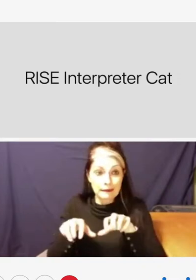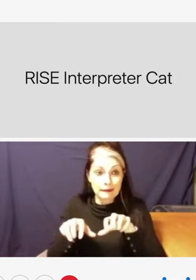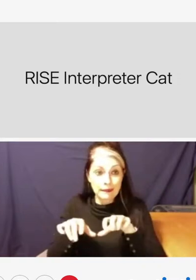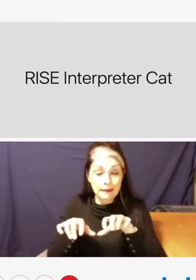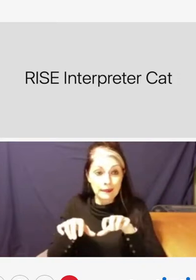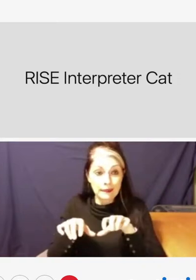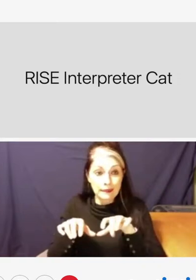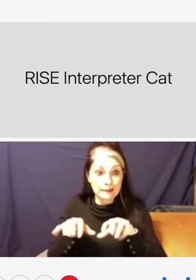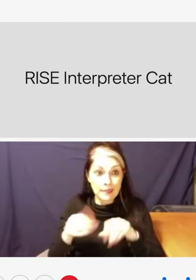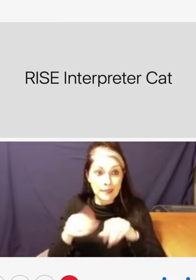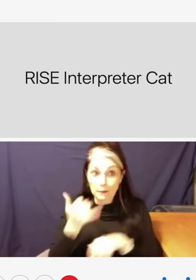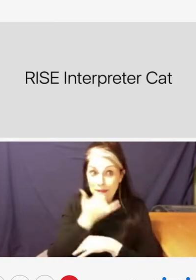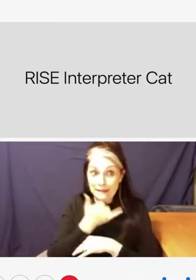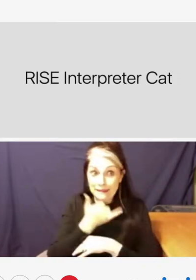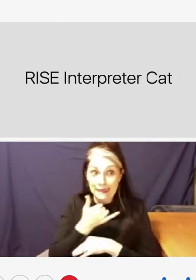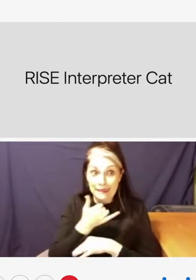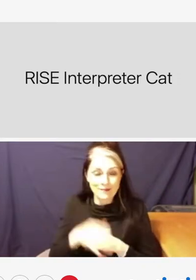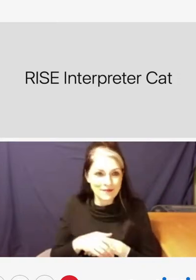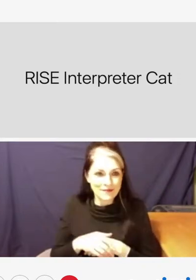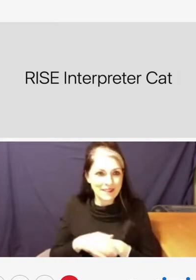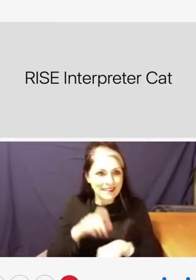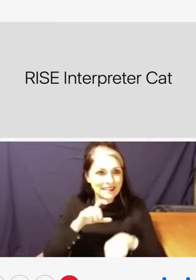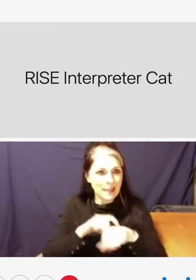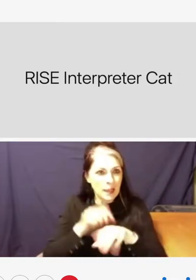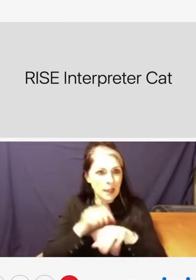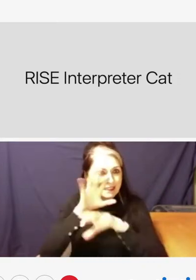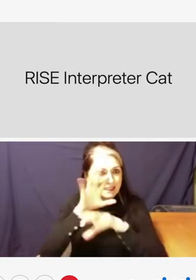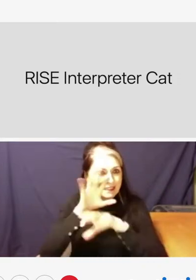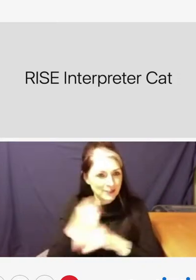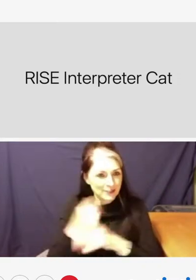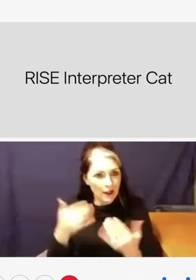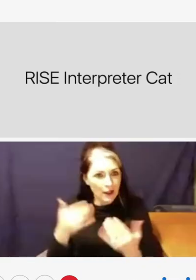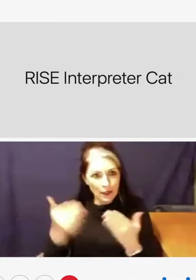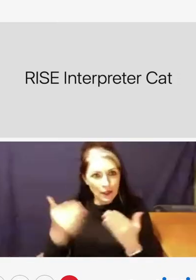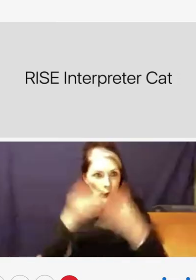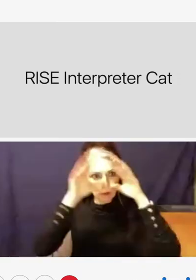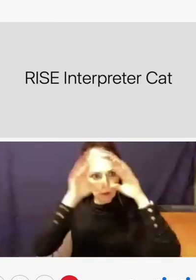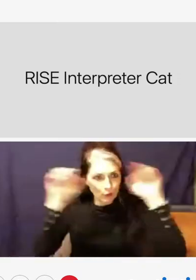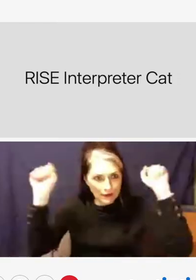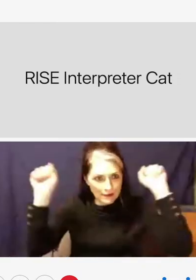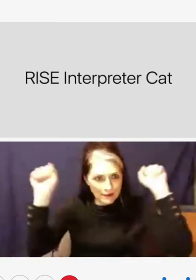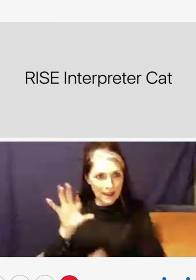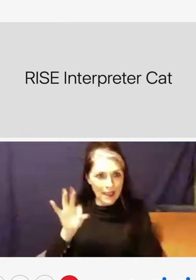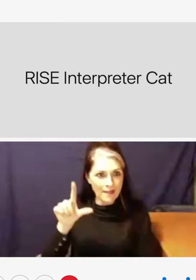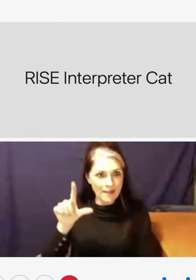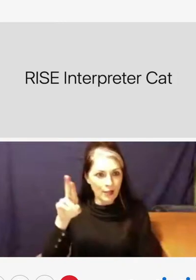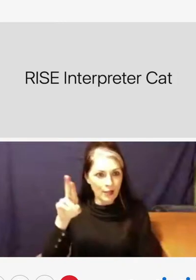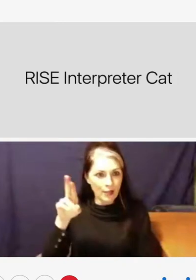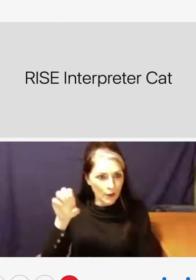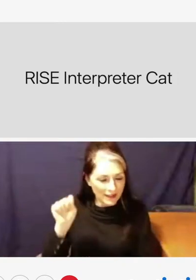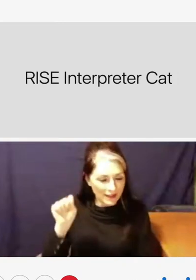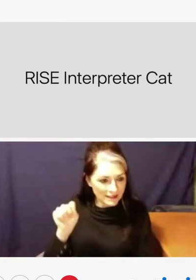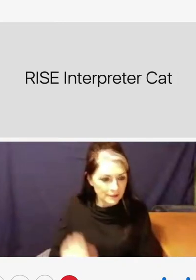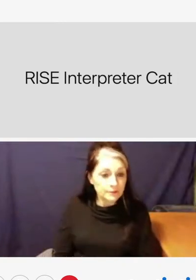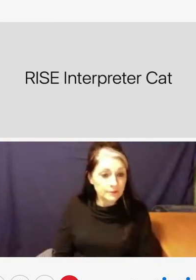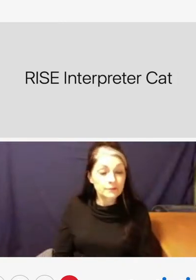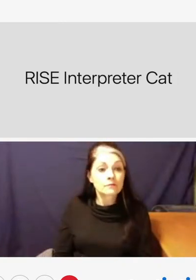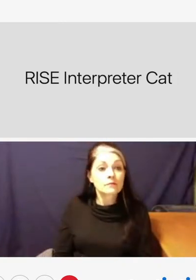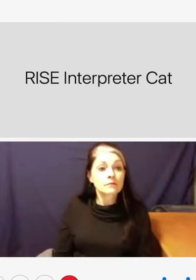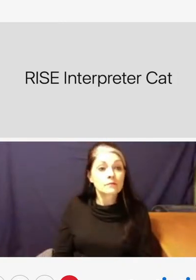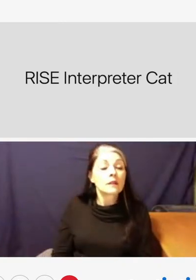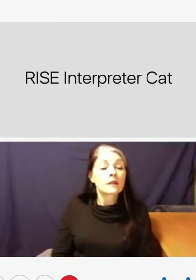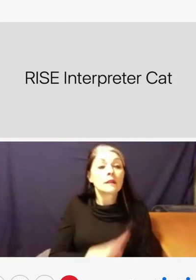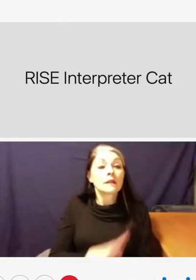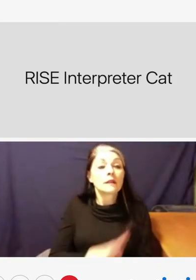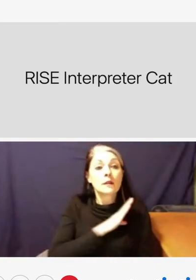time to get used to but it's board member board president Flores uh distinguished board members uh members of the audience uh you